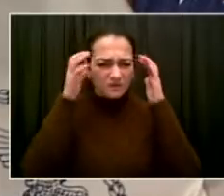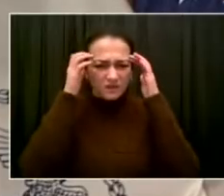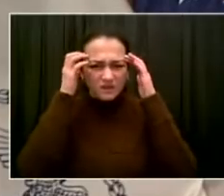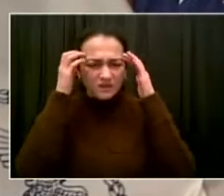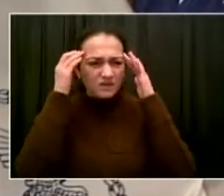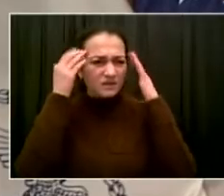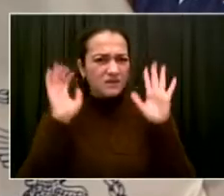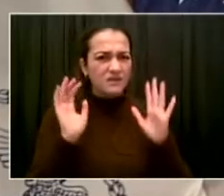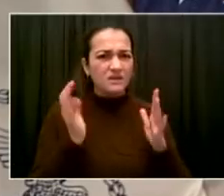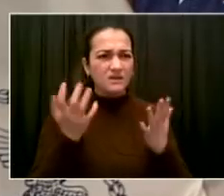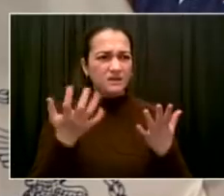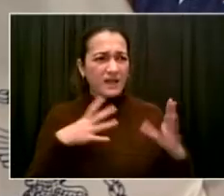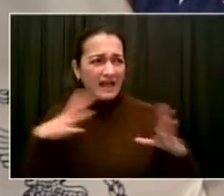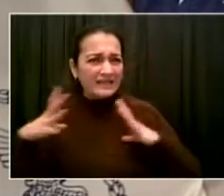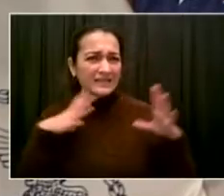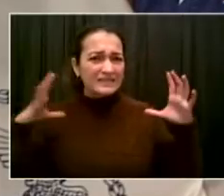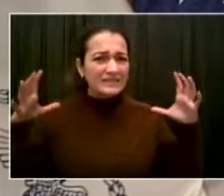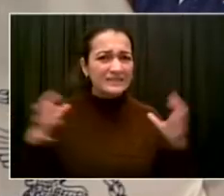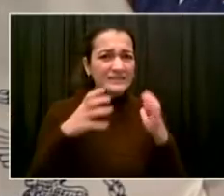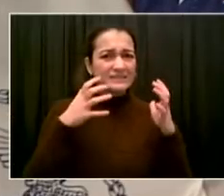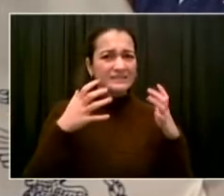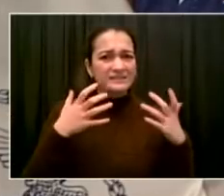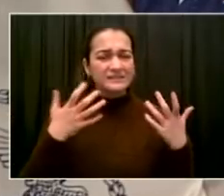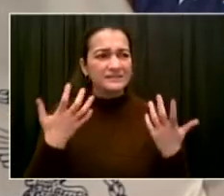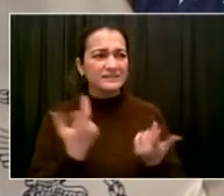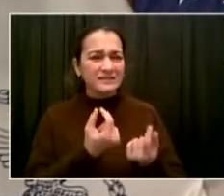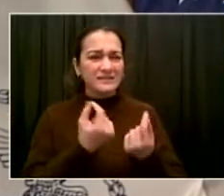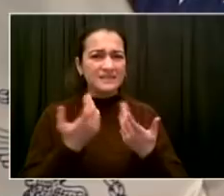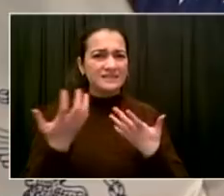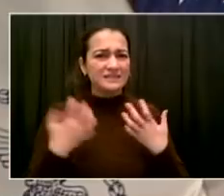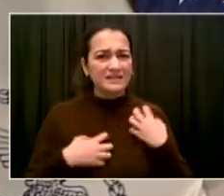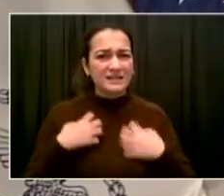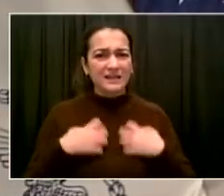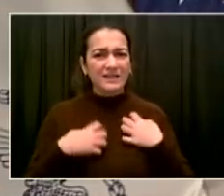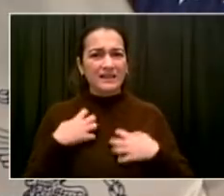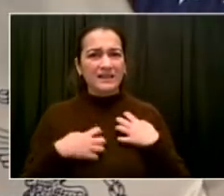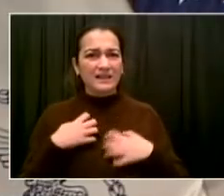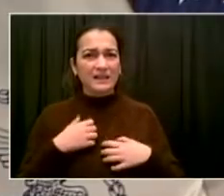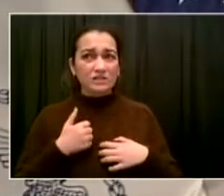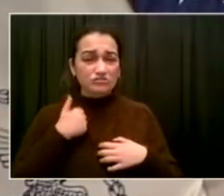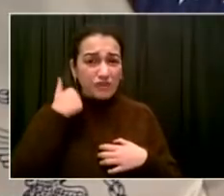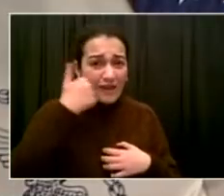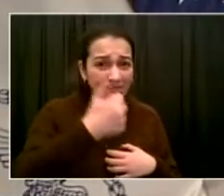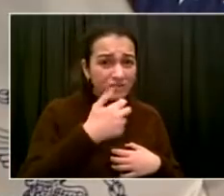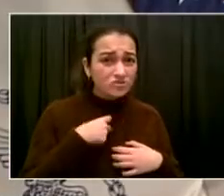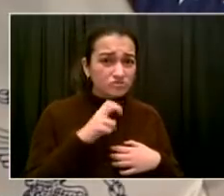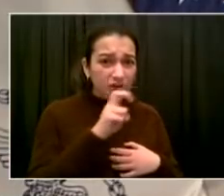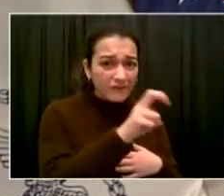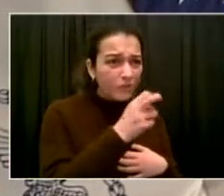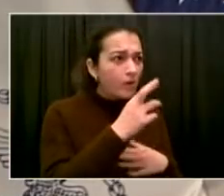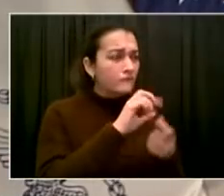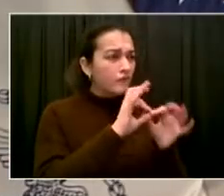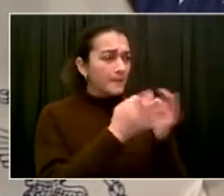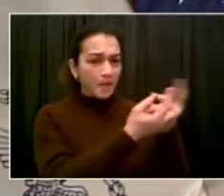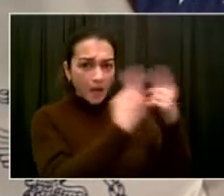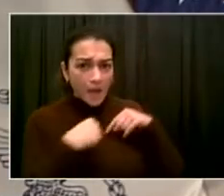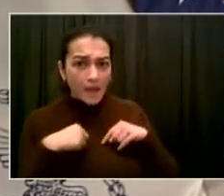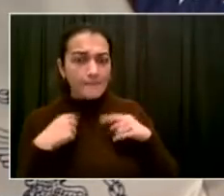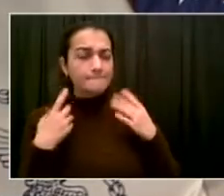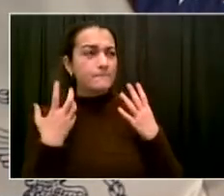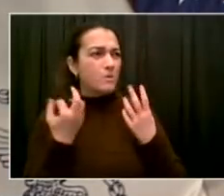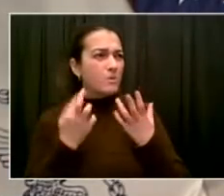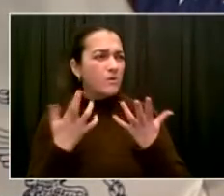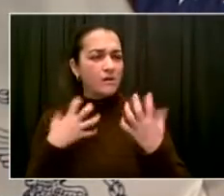to decide, do I still travel for the holidays? Do I still have my family over? While also balancing this